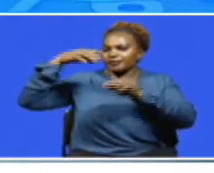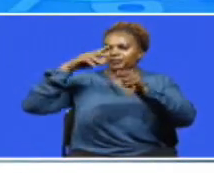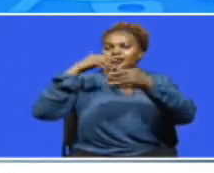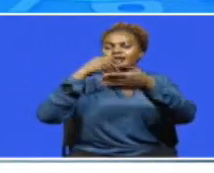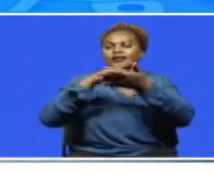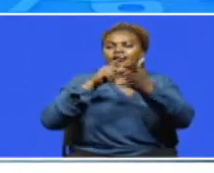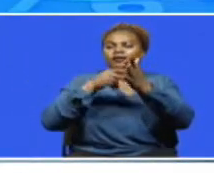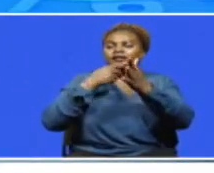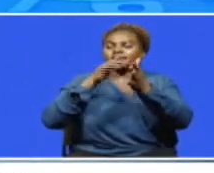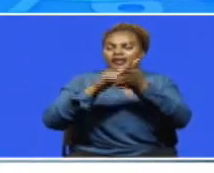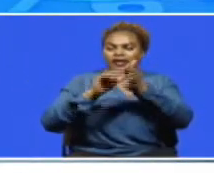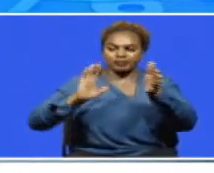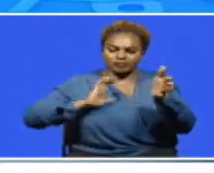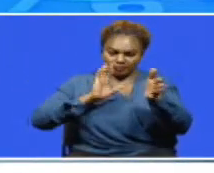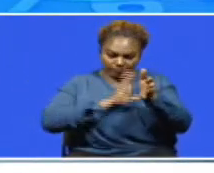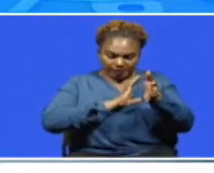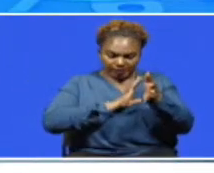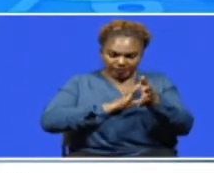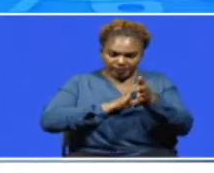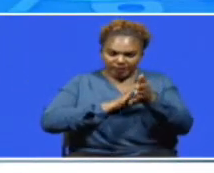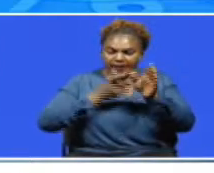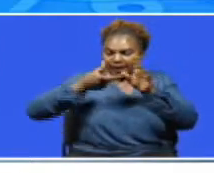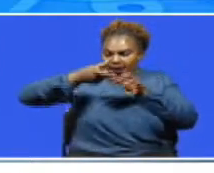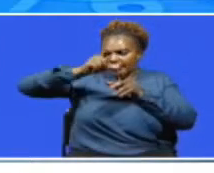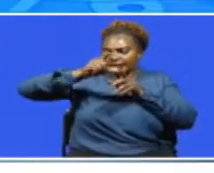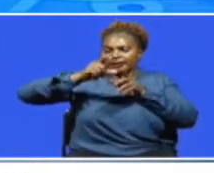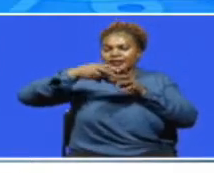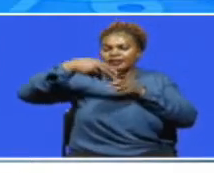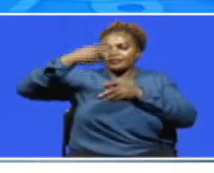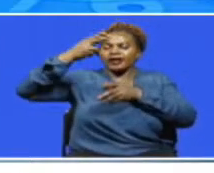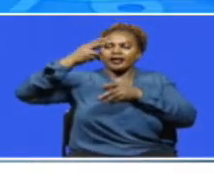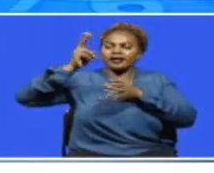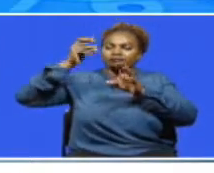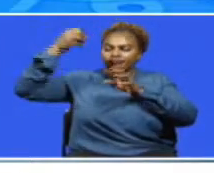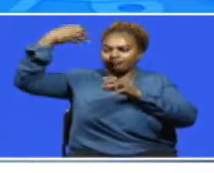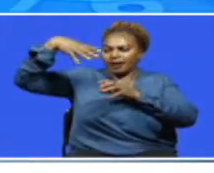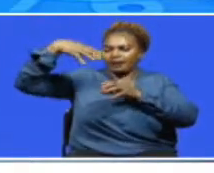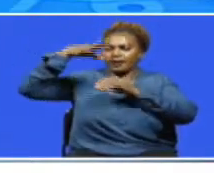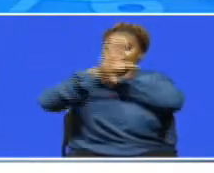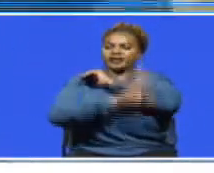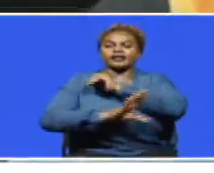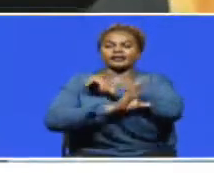state the committee is claiming is adding to the high cost of power in the country.